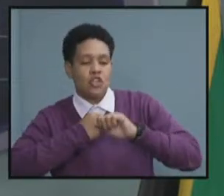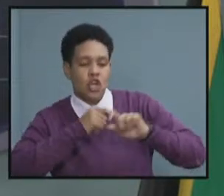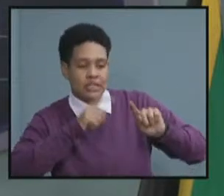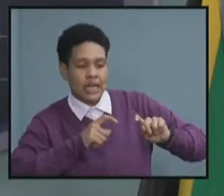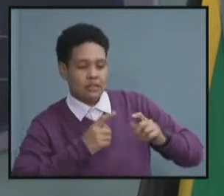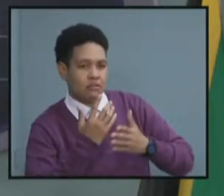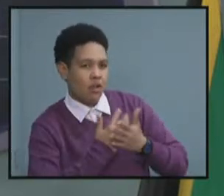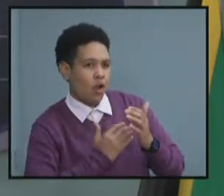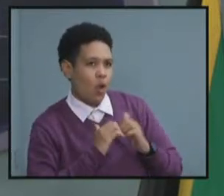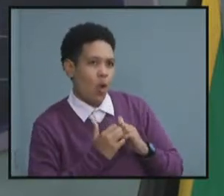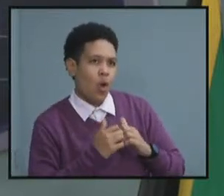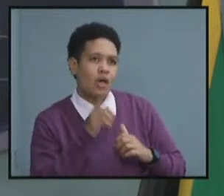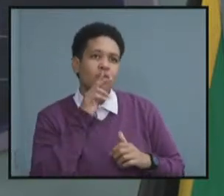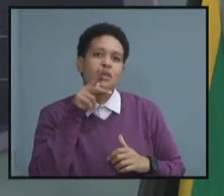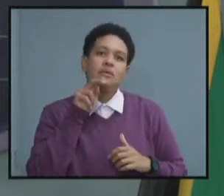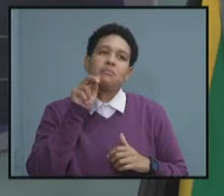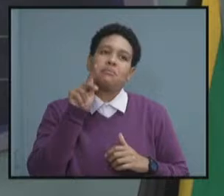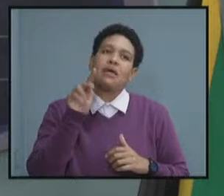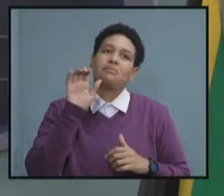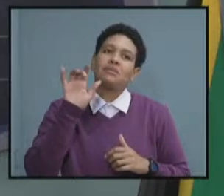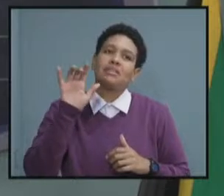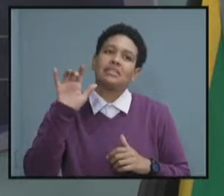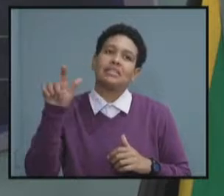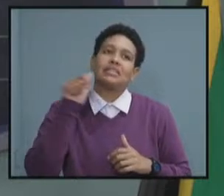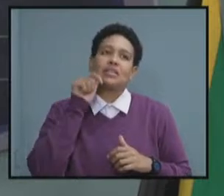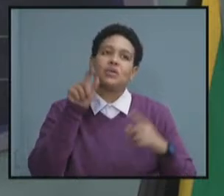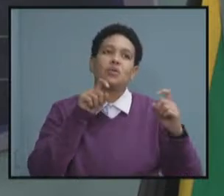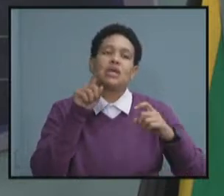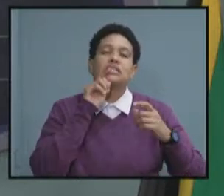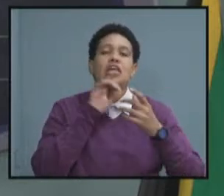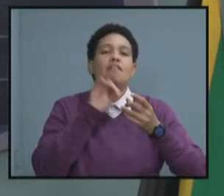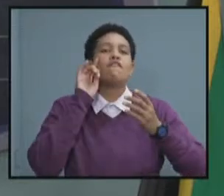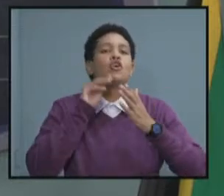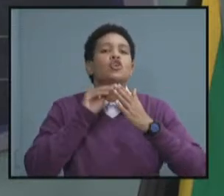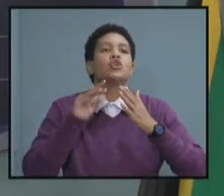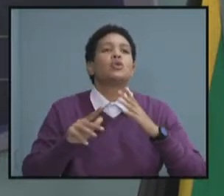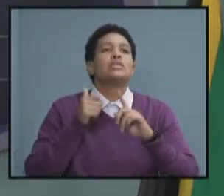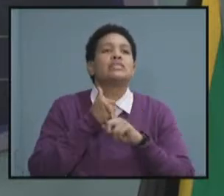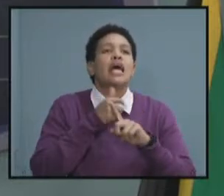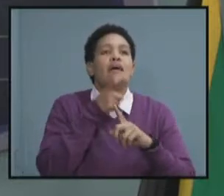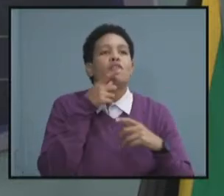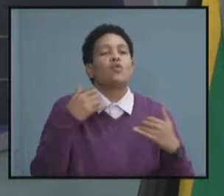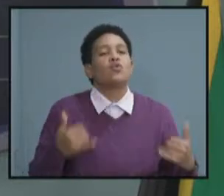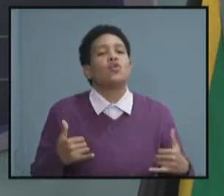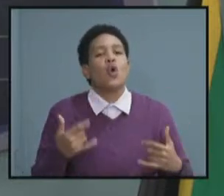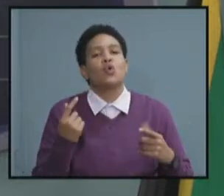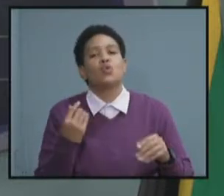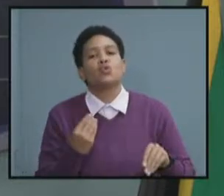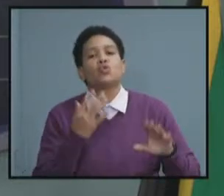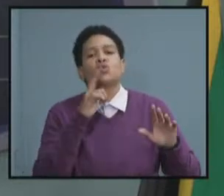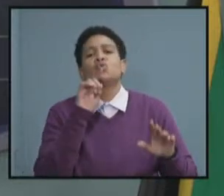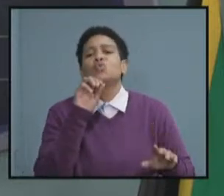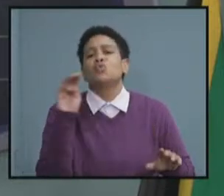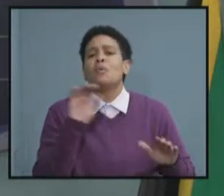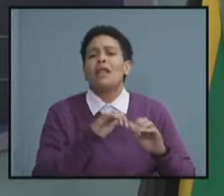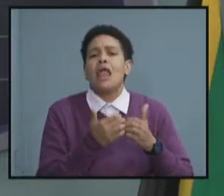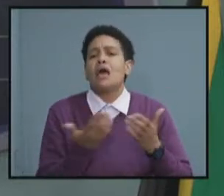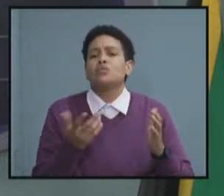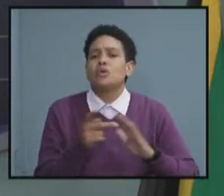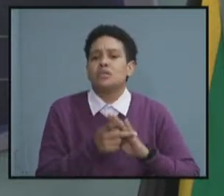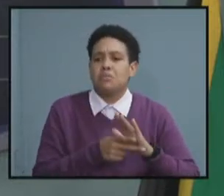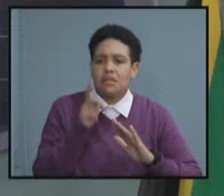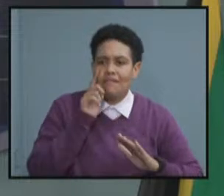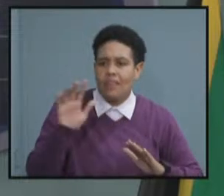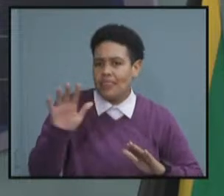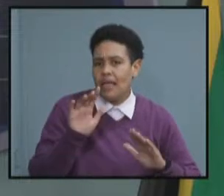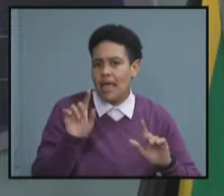He was speaking to PEP and to CSEC. That was not the question. The question is for students who are now doing Zoom classes, etc. What's the policy for